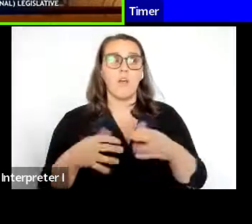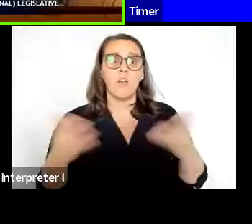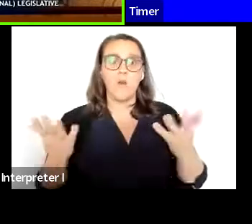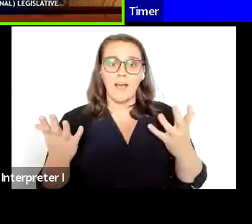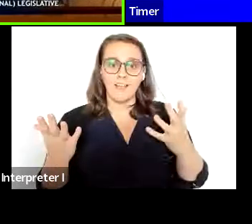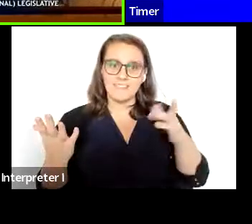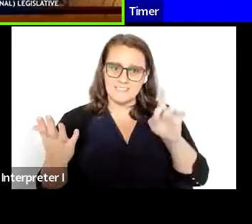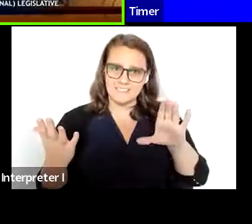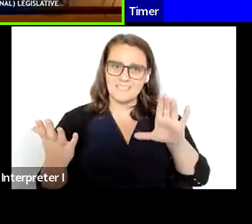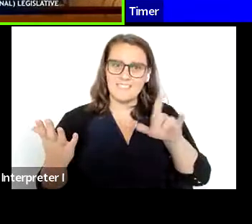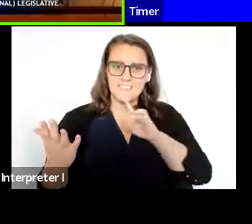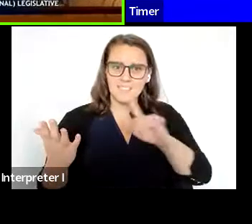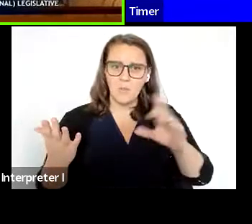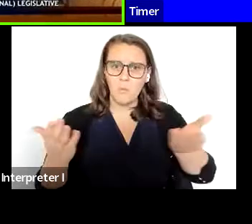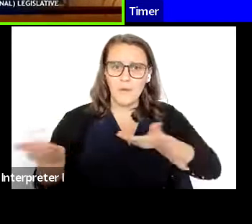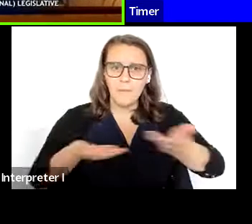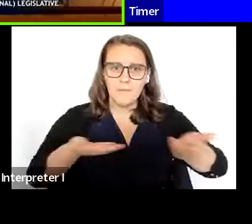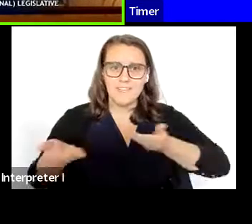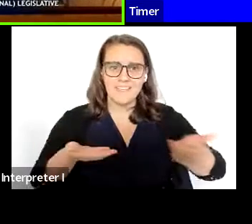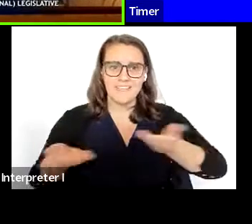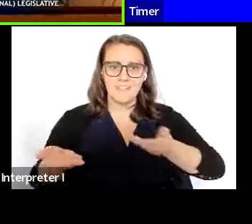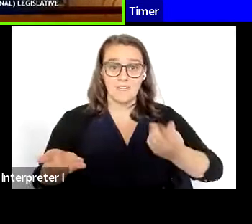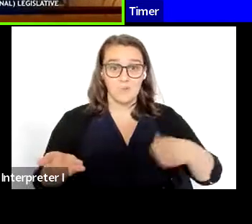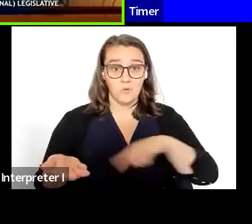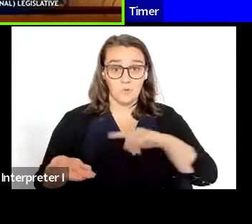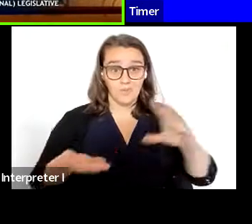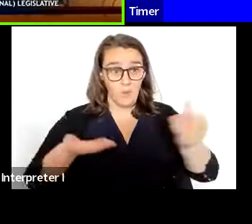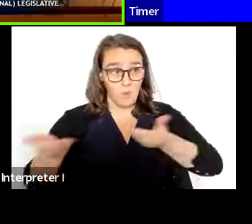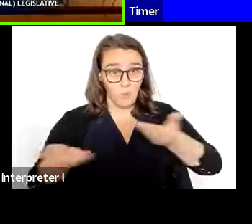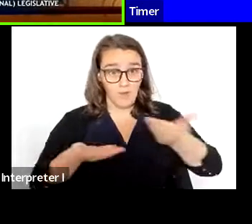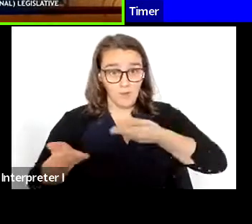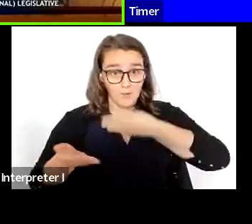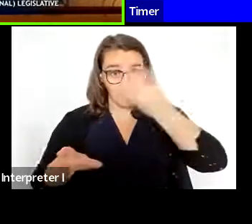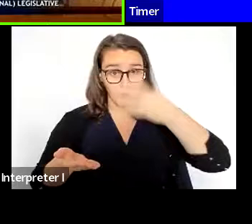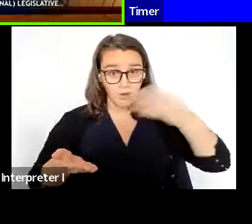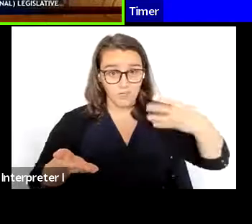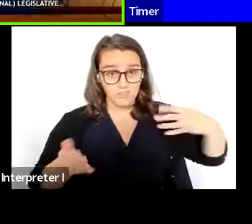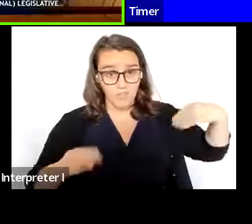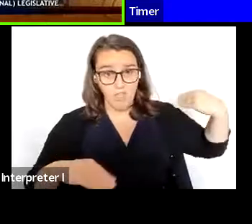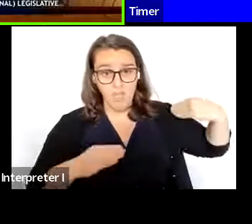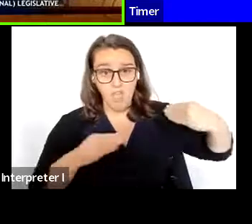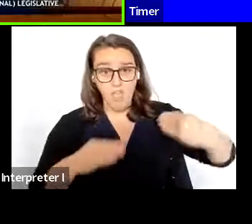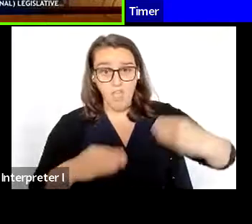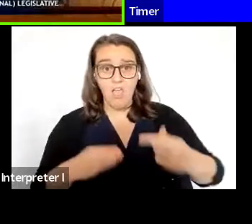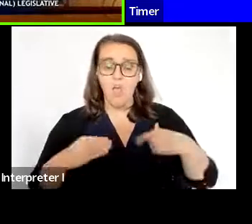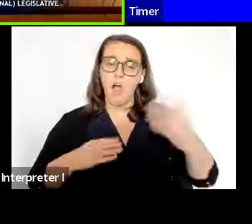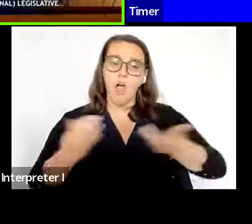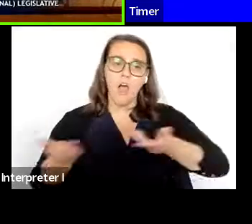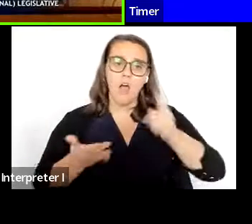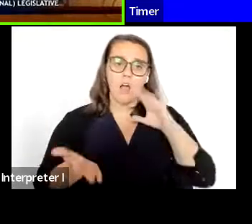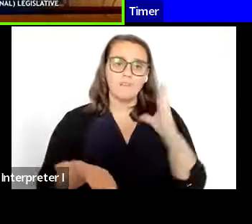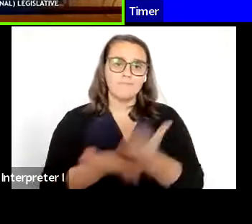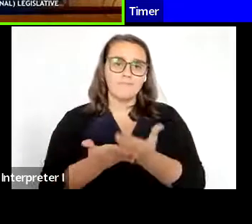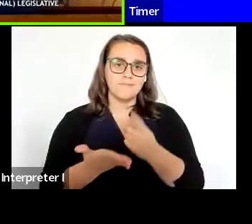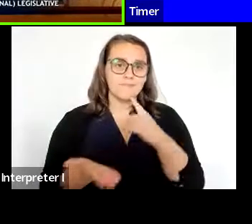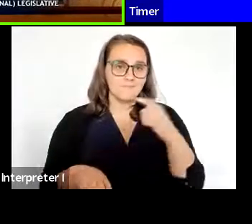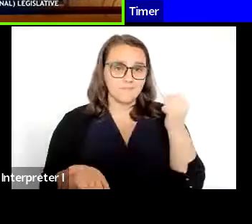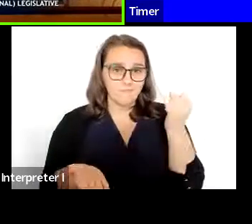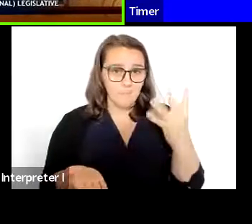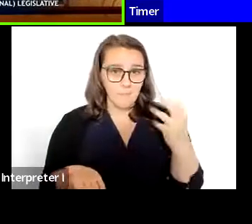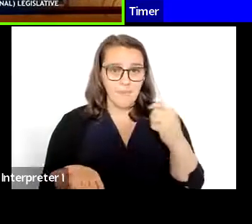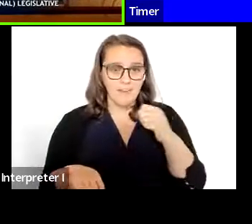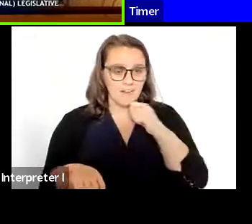sanctuary city, as a place that has welcomed immigrants for decades and generations, as evidenced by the many